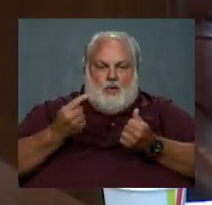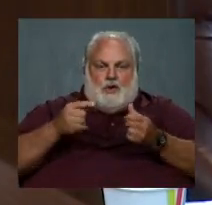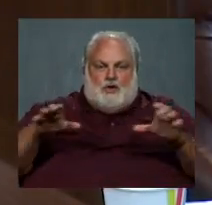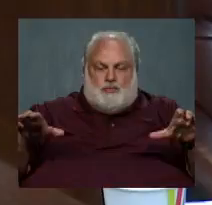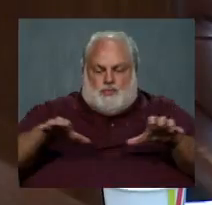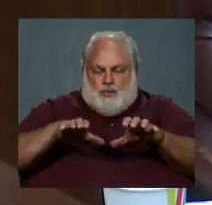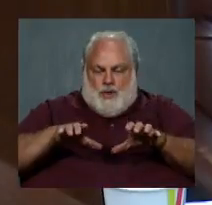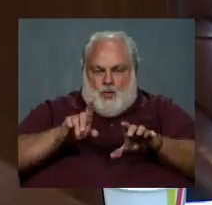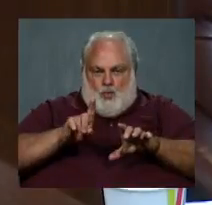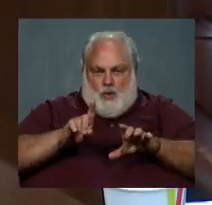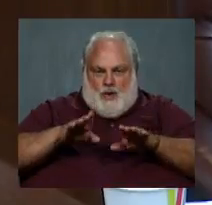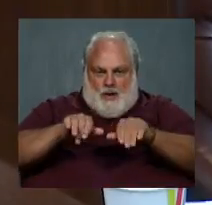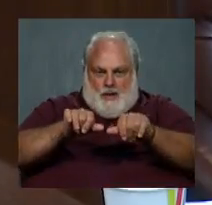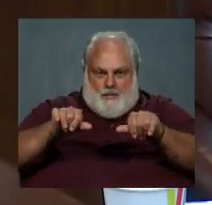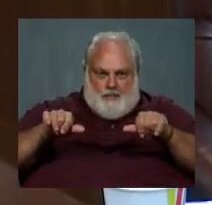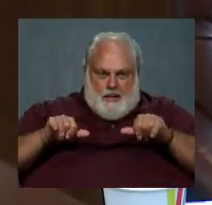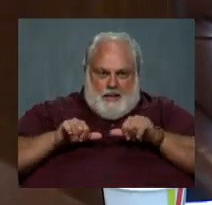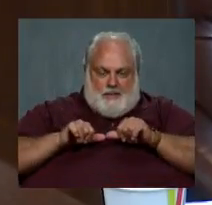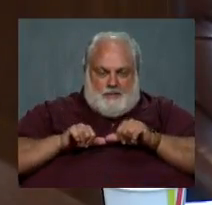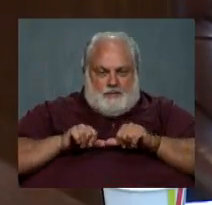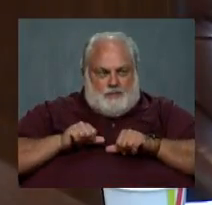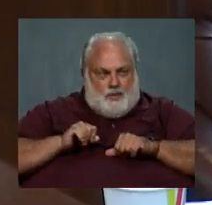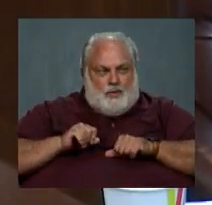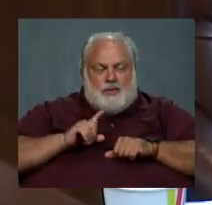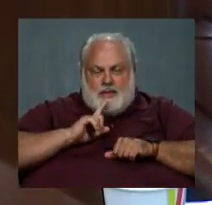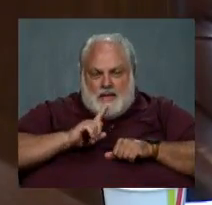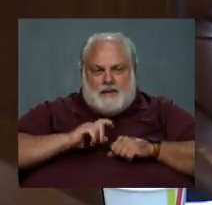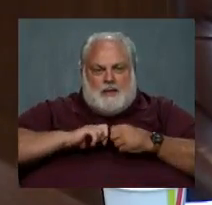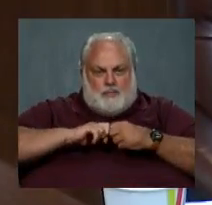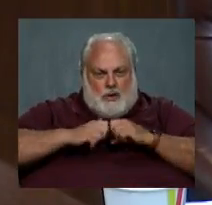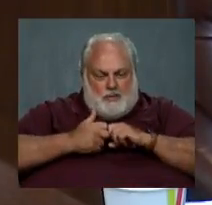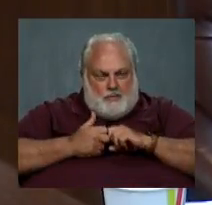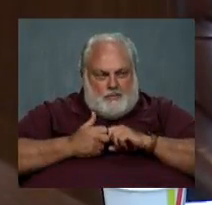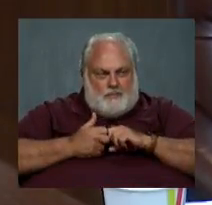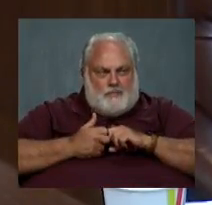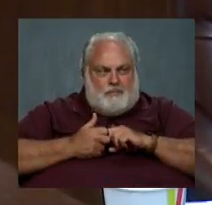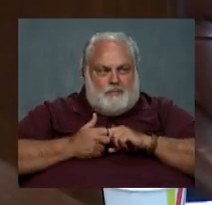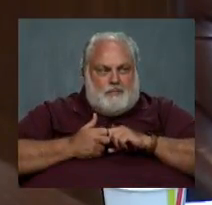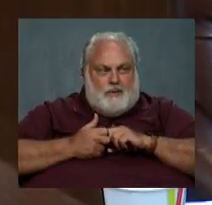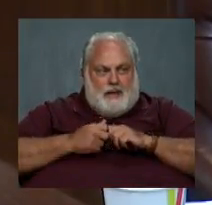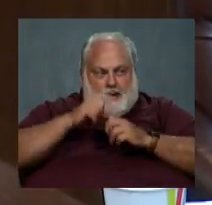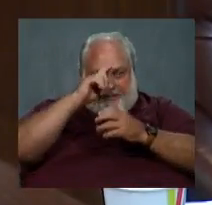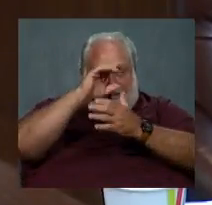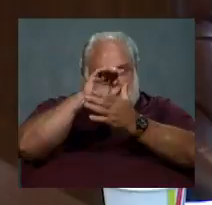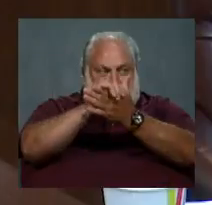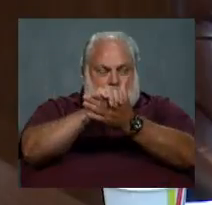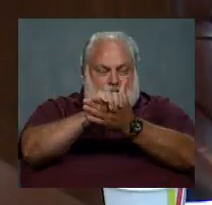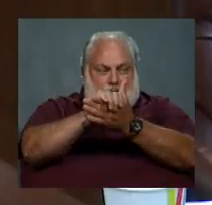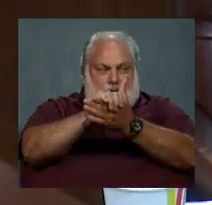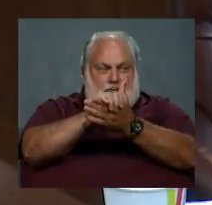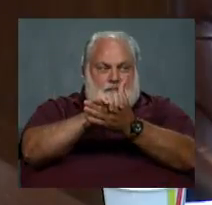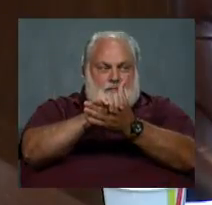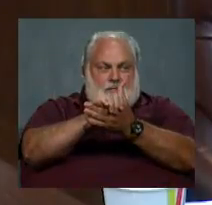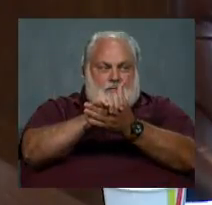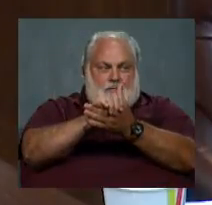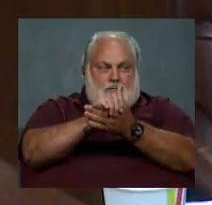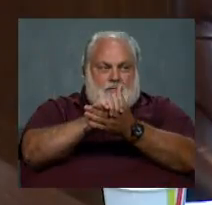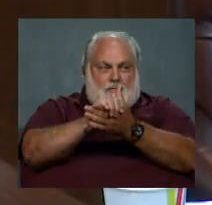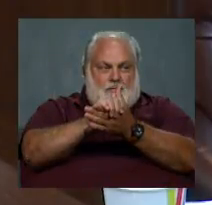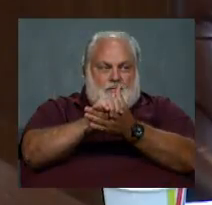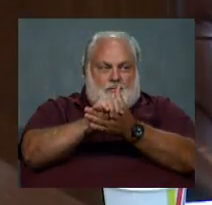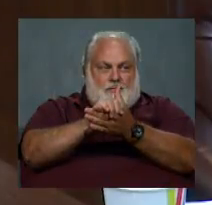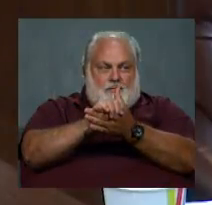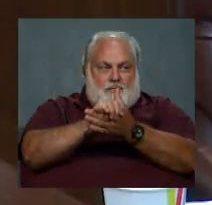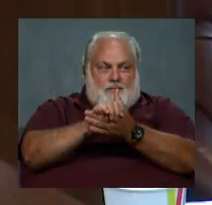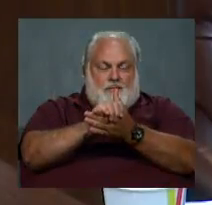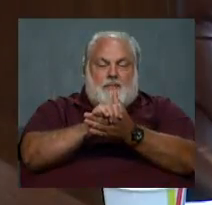one place. So I think there is a problem, and I think that what this